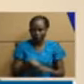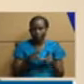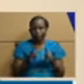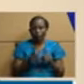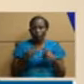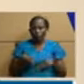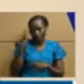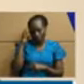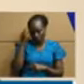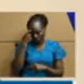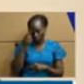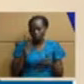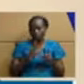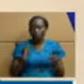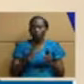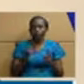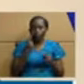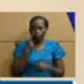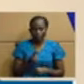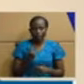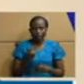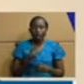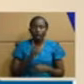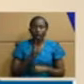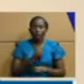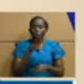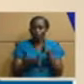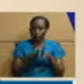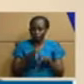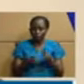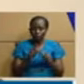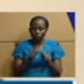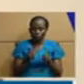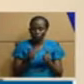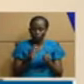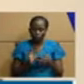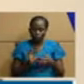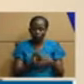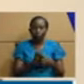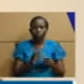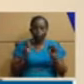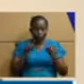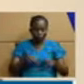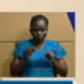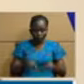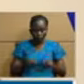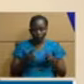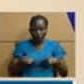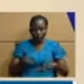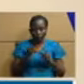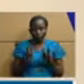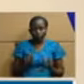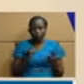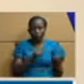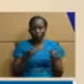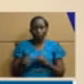we are really bent on ensuring that our population is home and safe. And today we are looking at social protection,